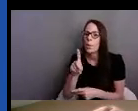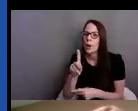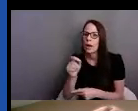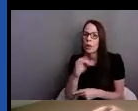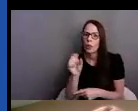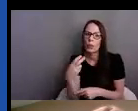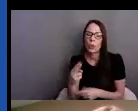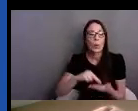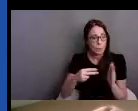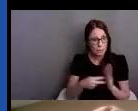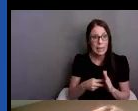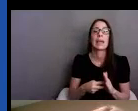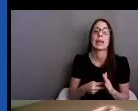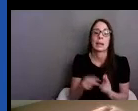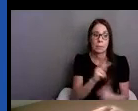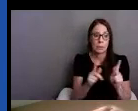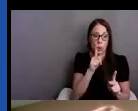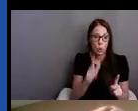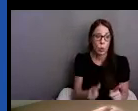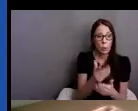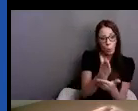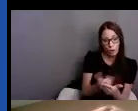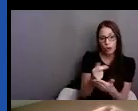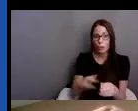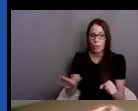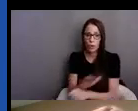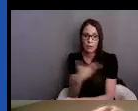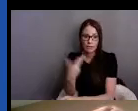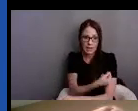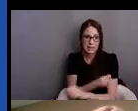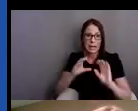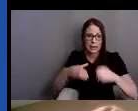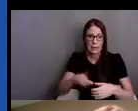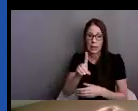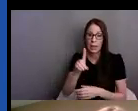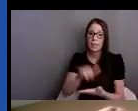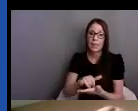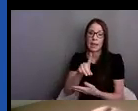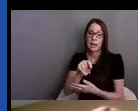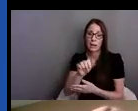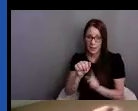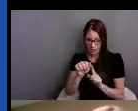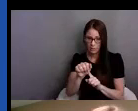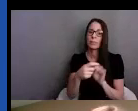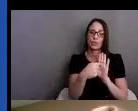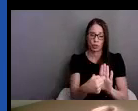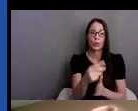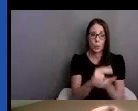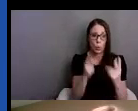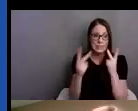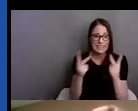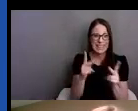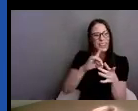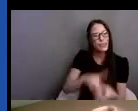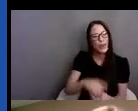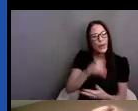people who are partially or fully vaccinated. And so this is data showing you what we are seeing as far as rates of